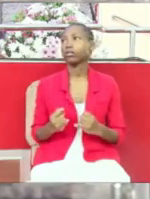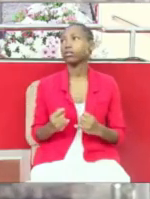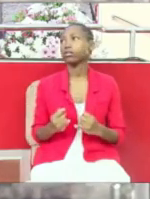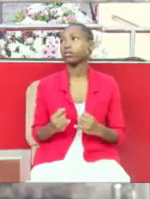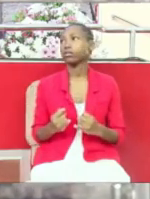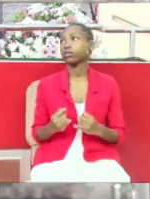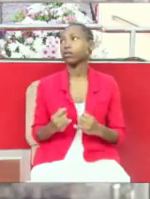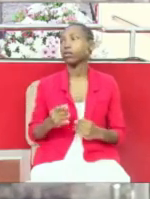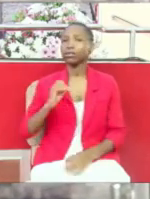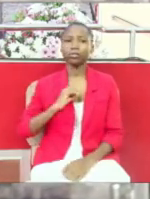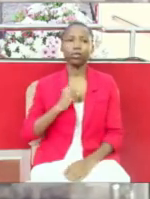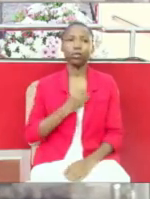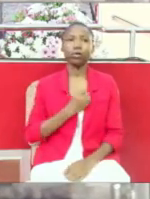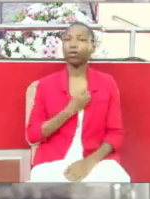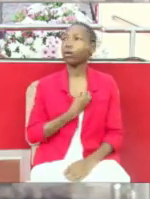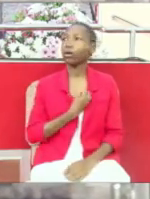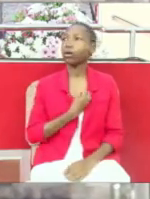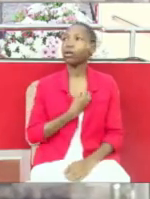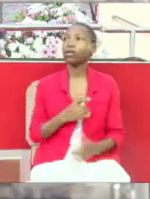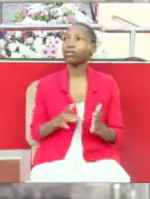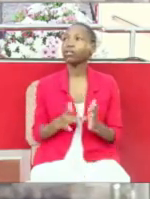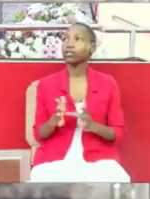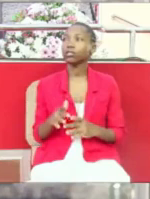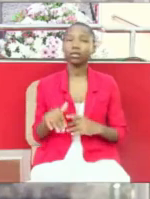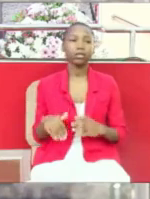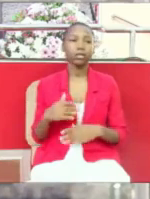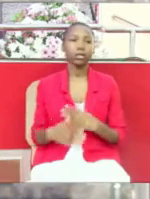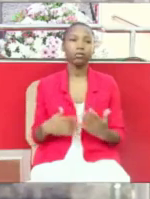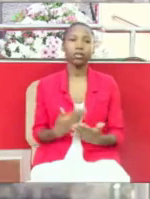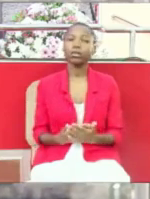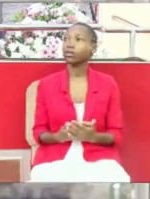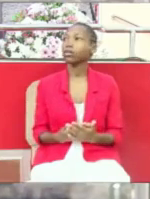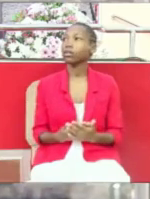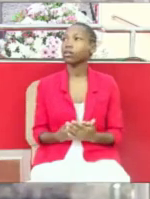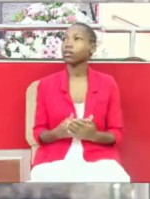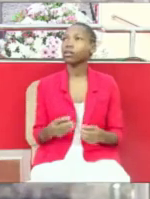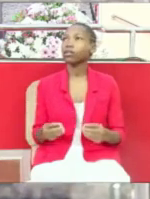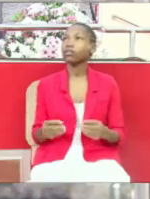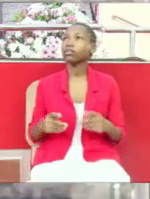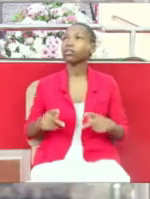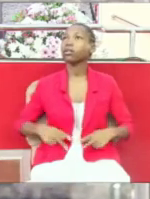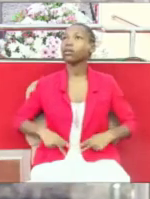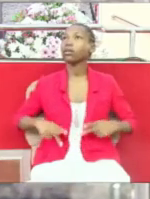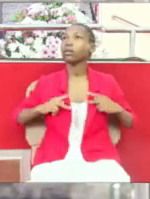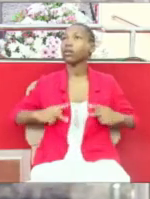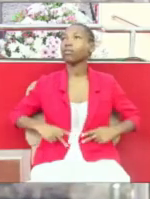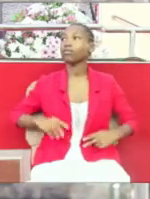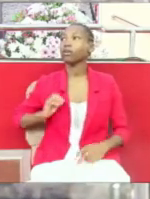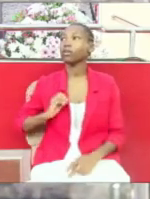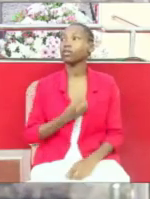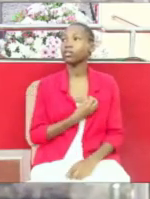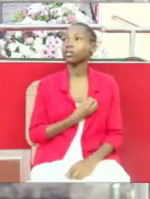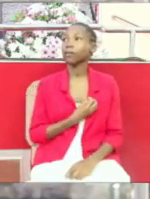Tunahitaji tumheshimu Yesu. In everything. Katika kila jambo. And submit his rule of our lives. Na tujitolee katika maisha yetu. Blessed be the name of King